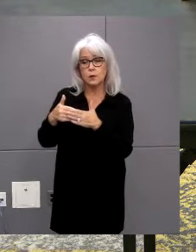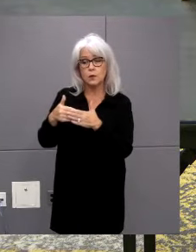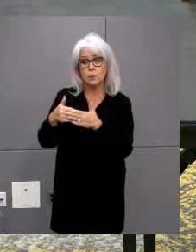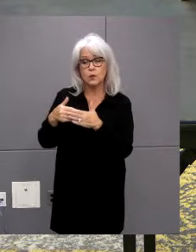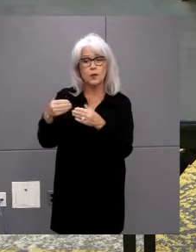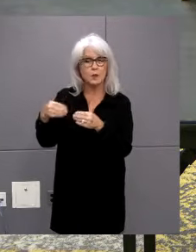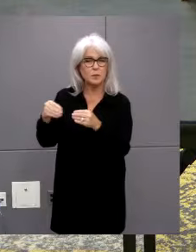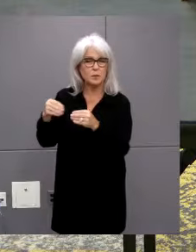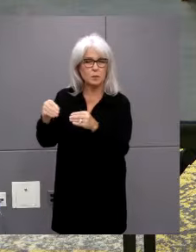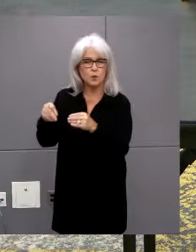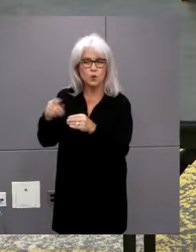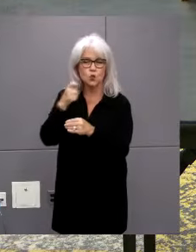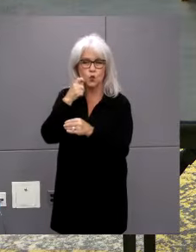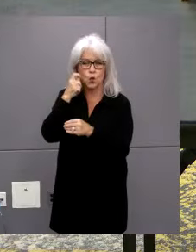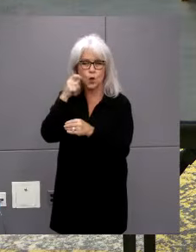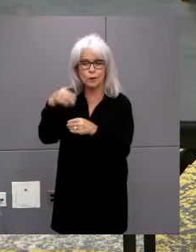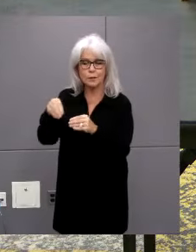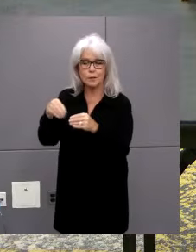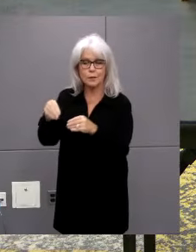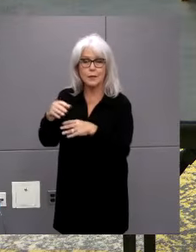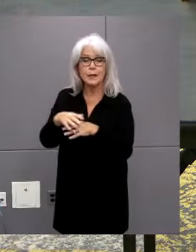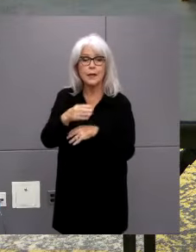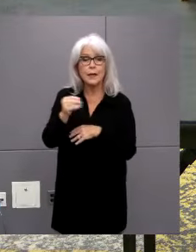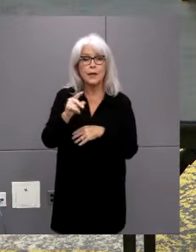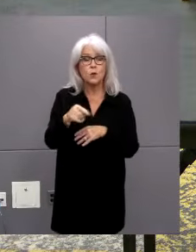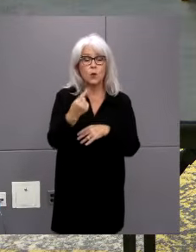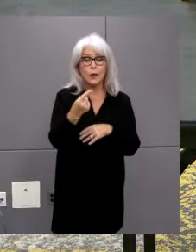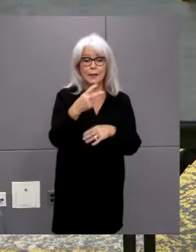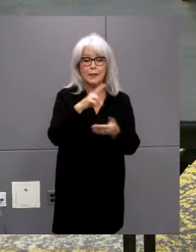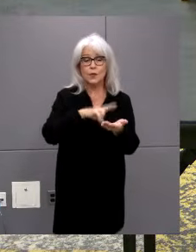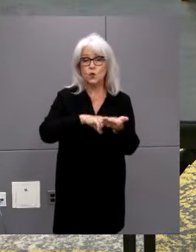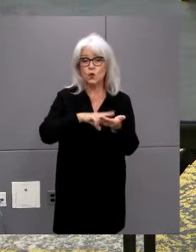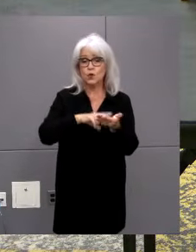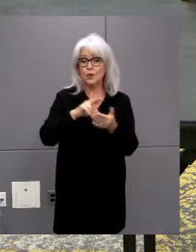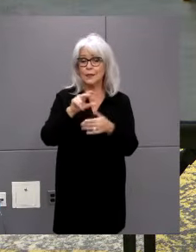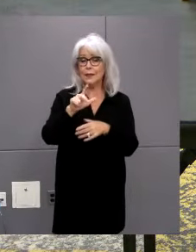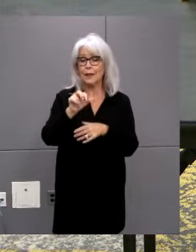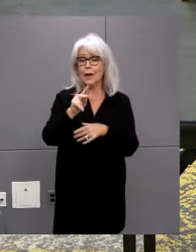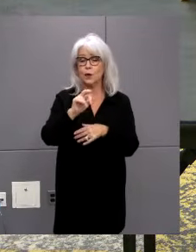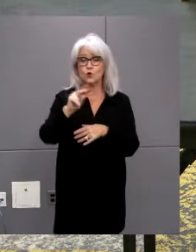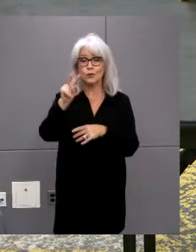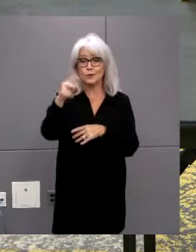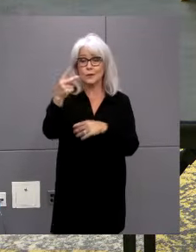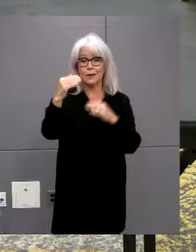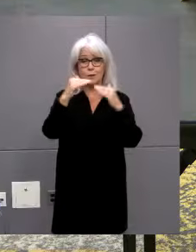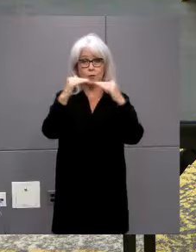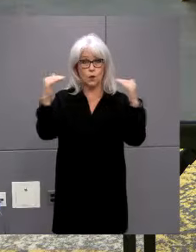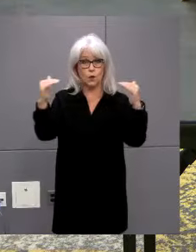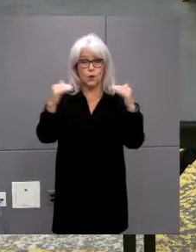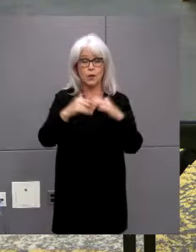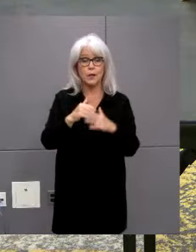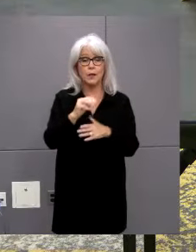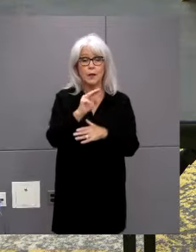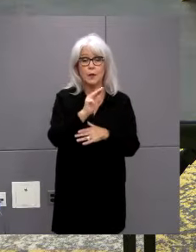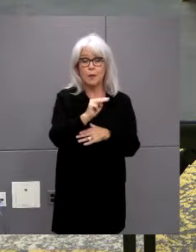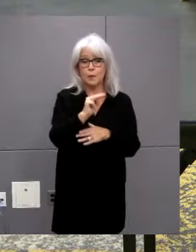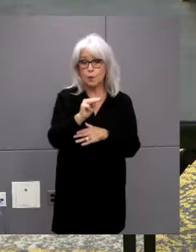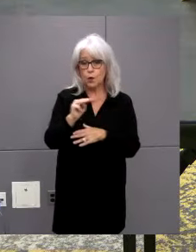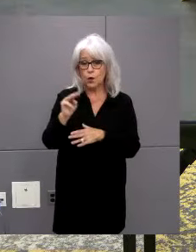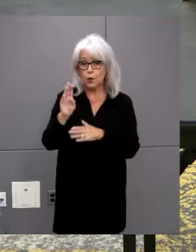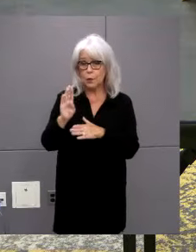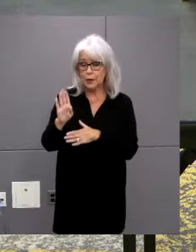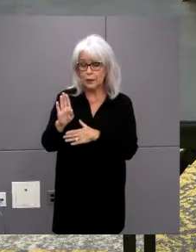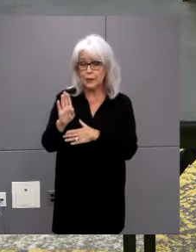merchandise store, and 1 in the nursing lounge, the 2nd floor. At the Mott Memorial Building, 1 in the student